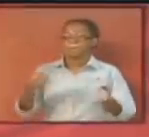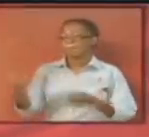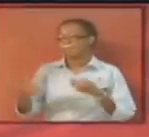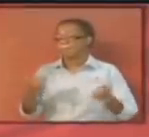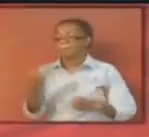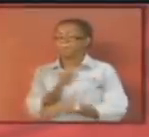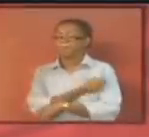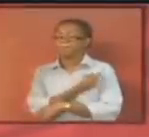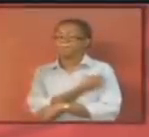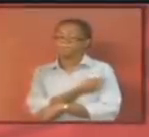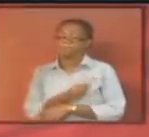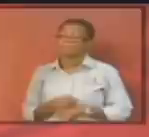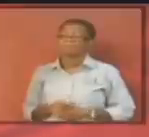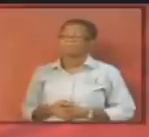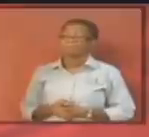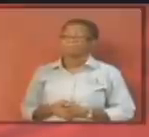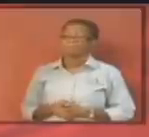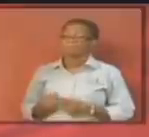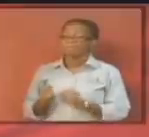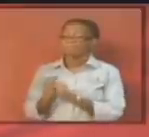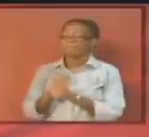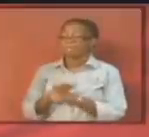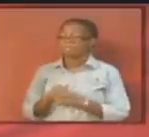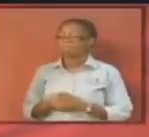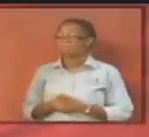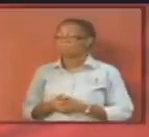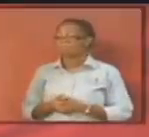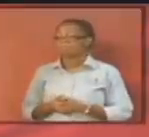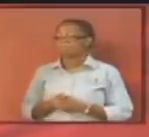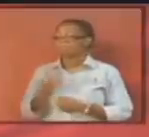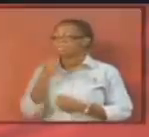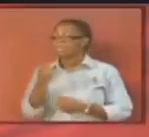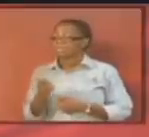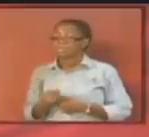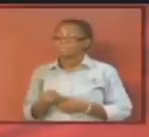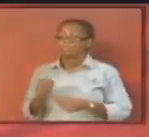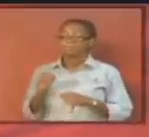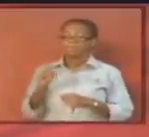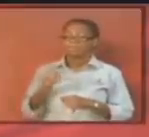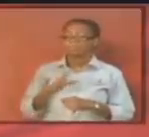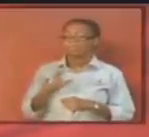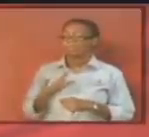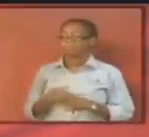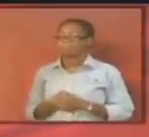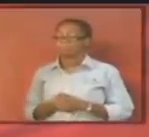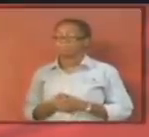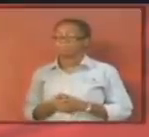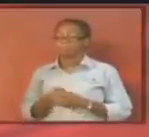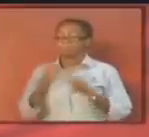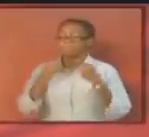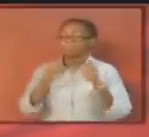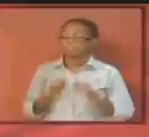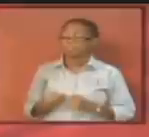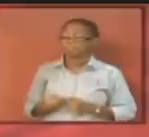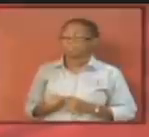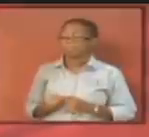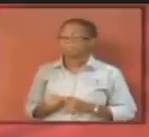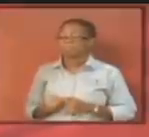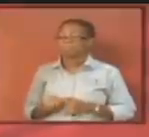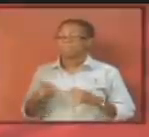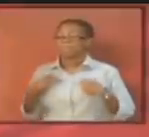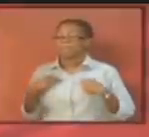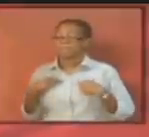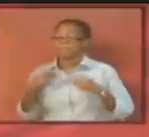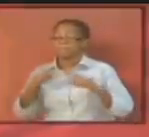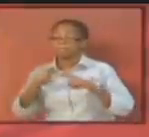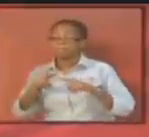the samples, they come blind, which is normal for a sort of diagnostic procedure. Well, not diagnostic, but for a type of screening procedure.